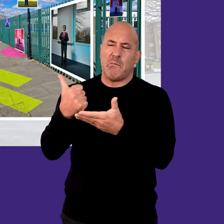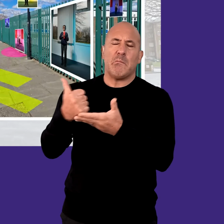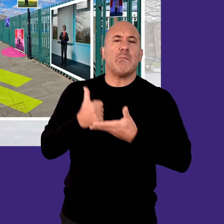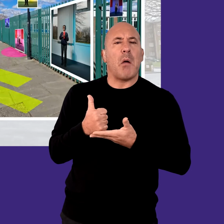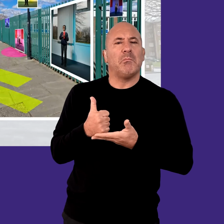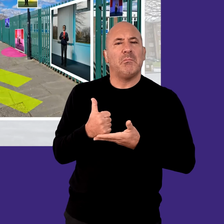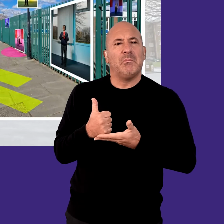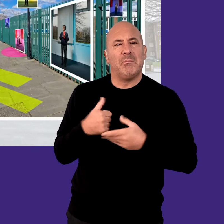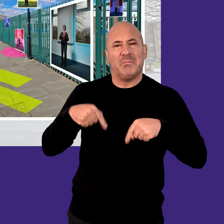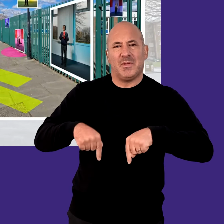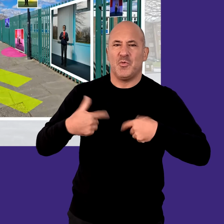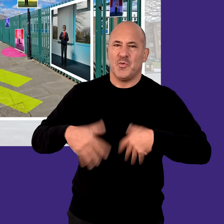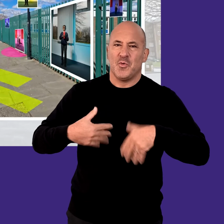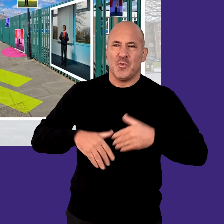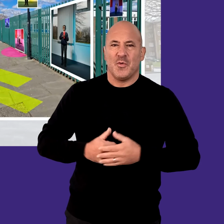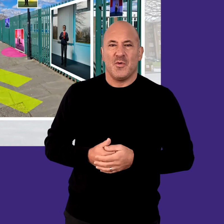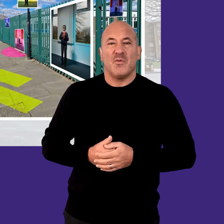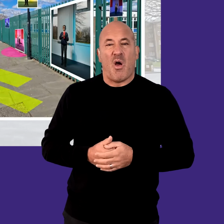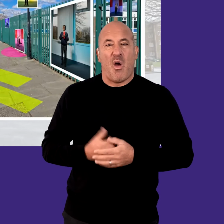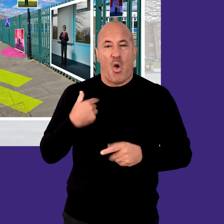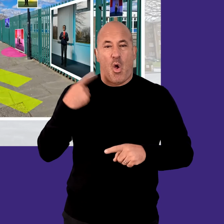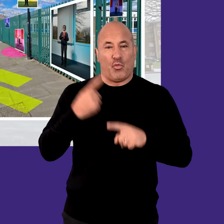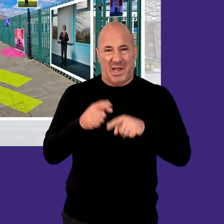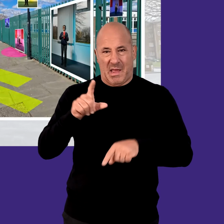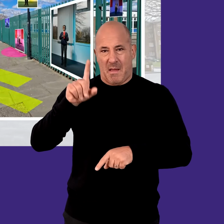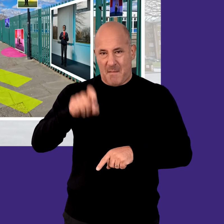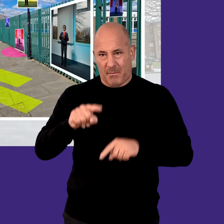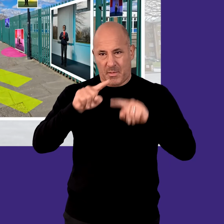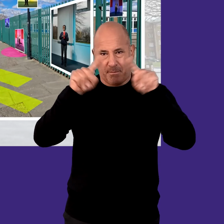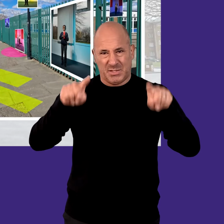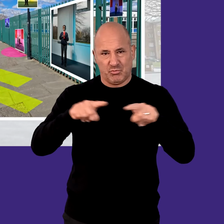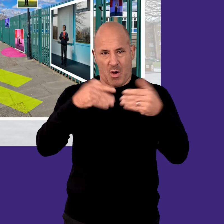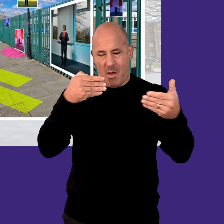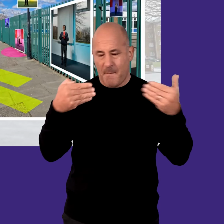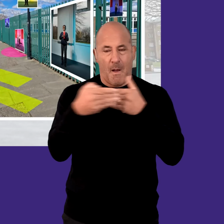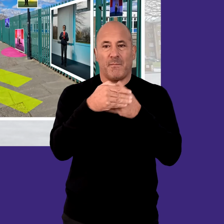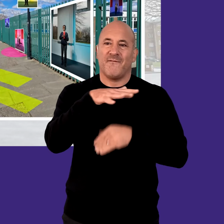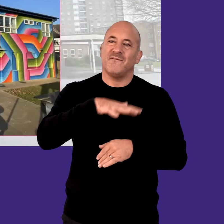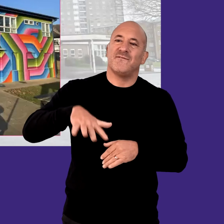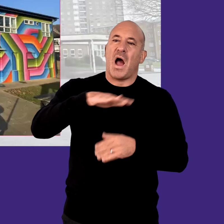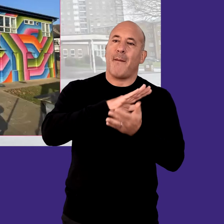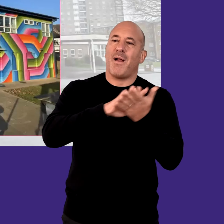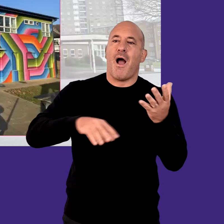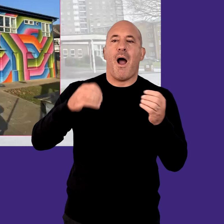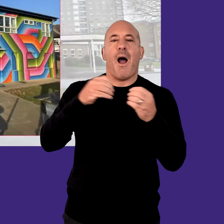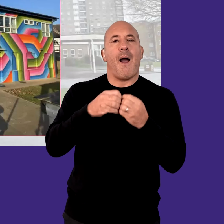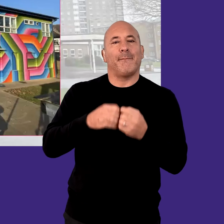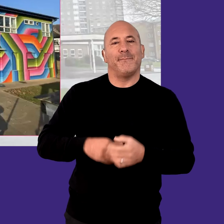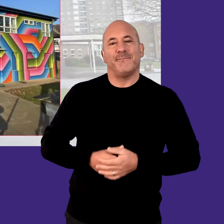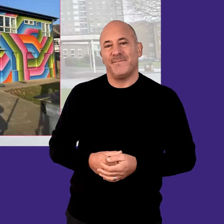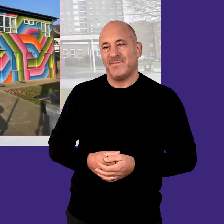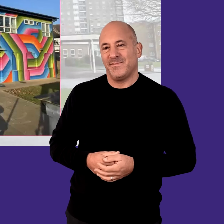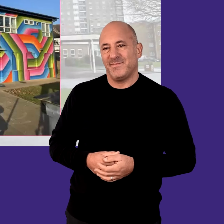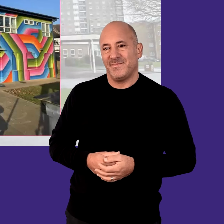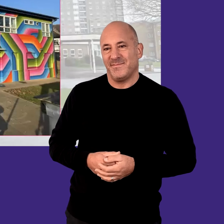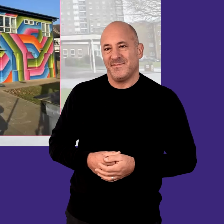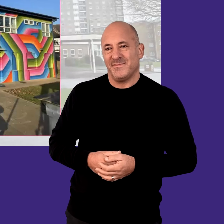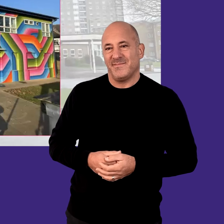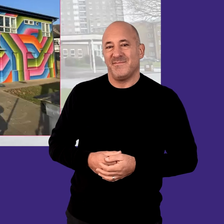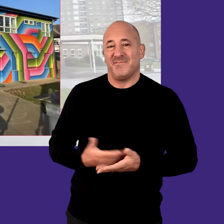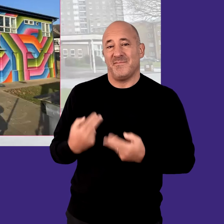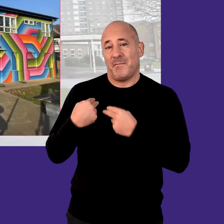huge supporter of ours across the last year. I'm going to just quickly change to an